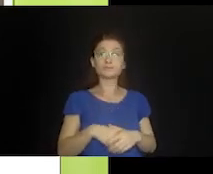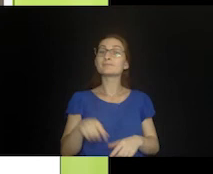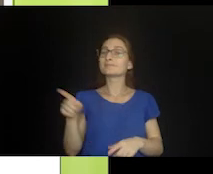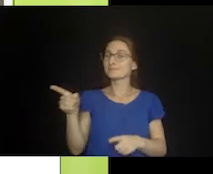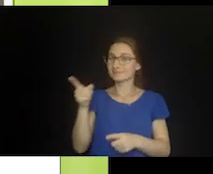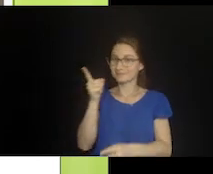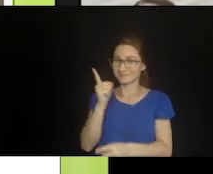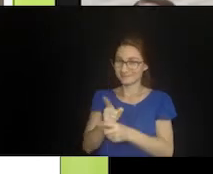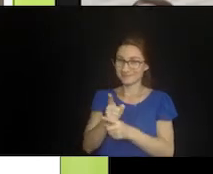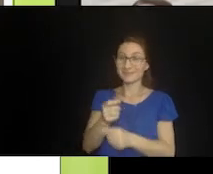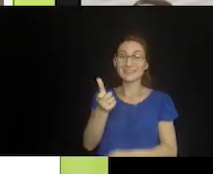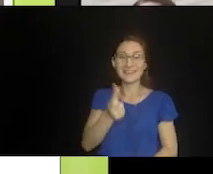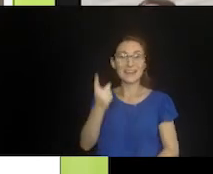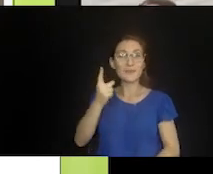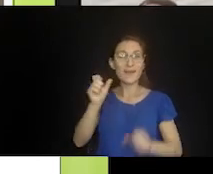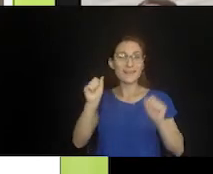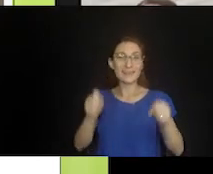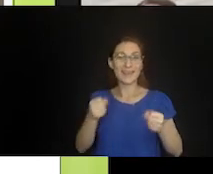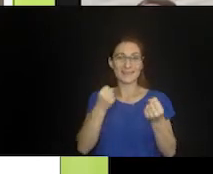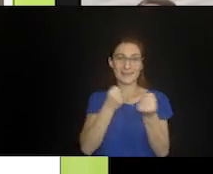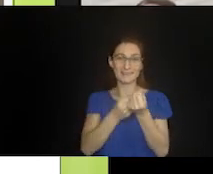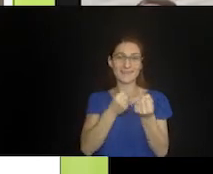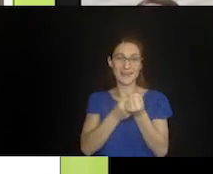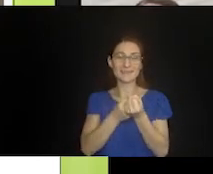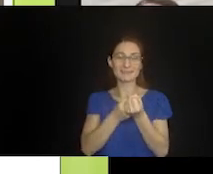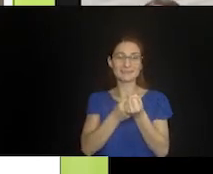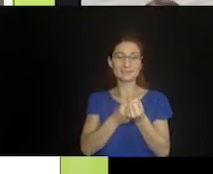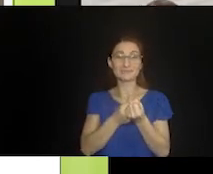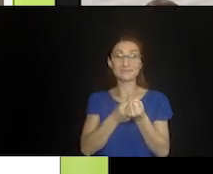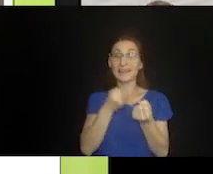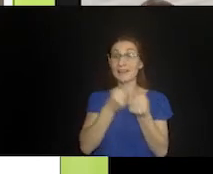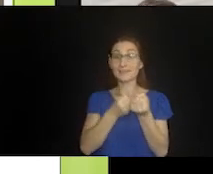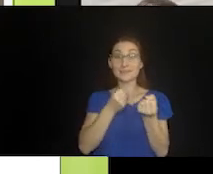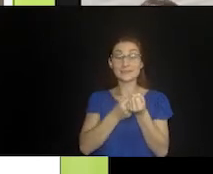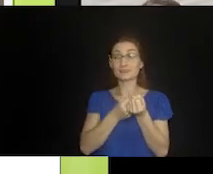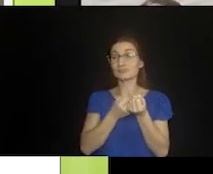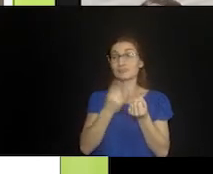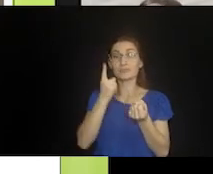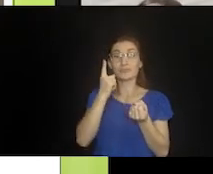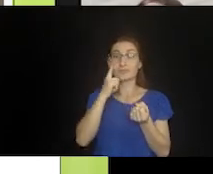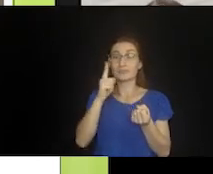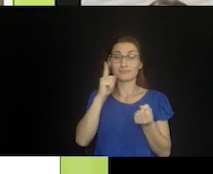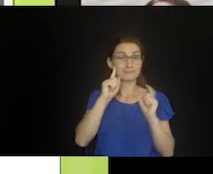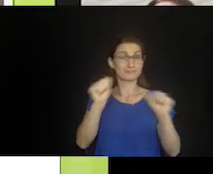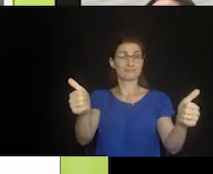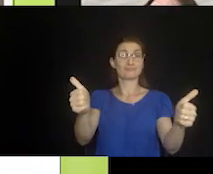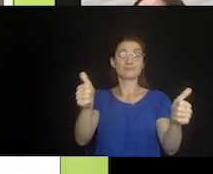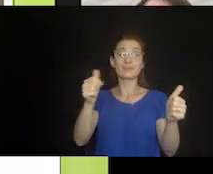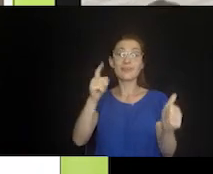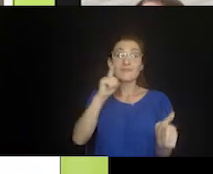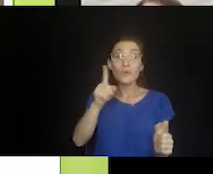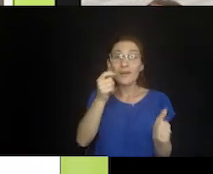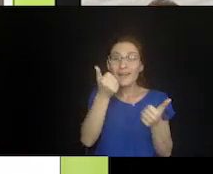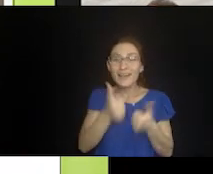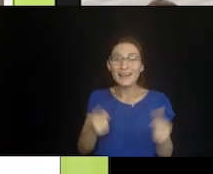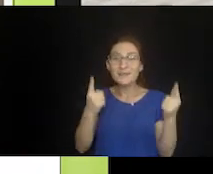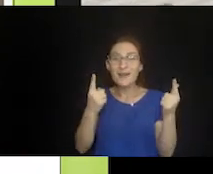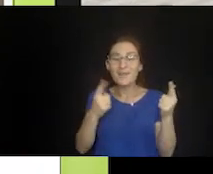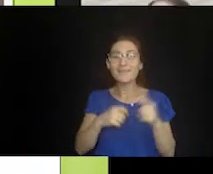that. Right. Uh, So anyone can advocate. Advocacy is for